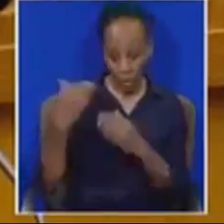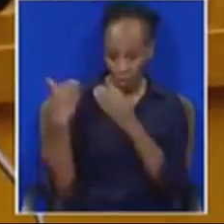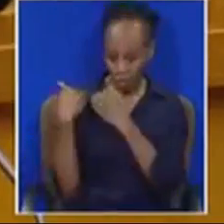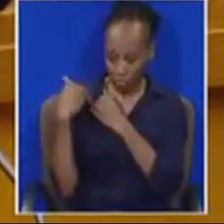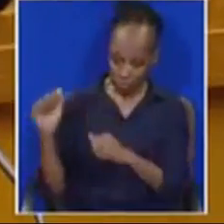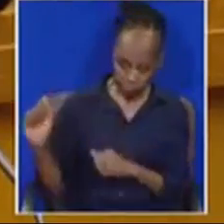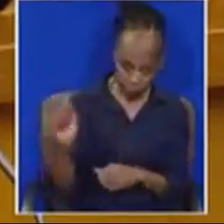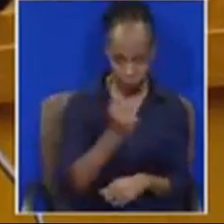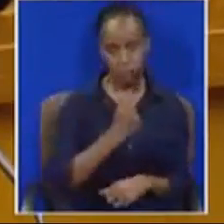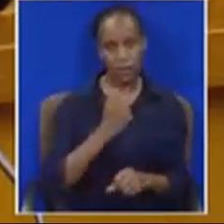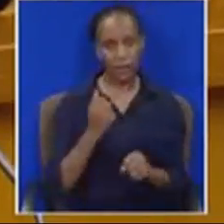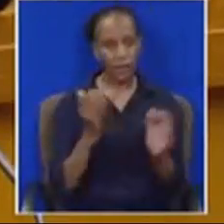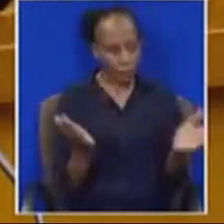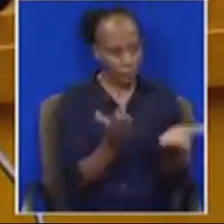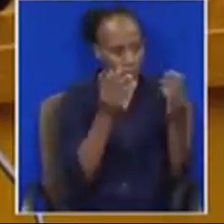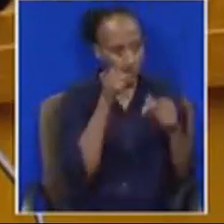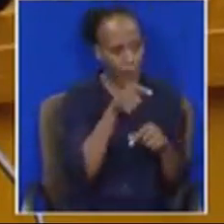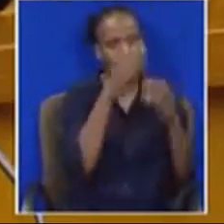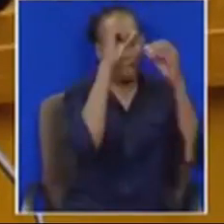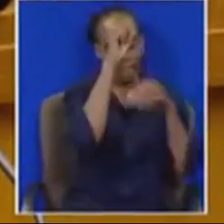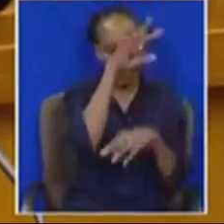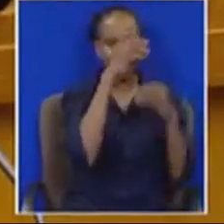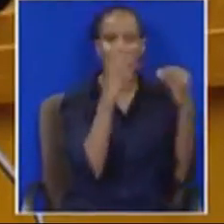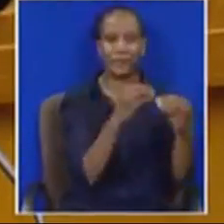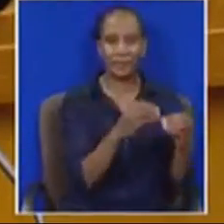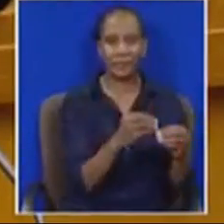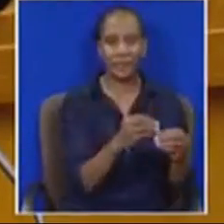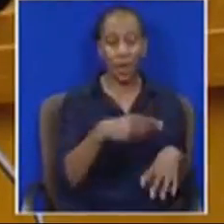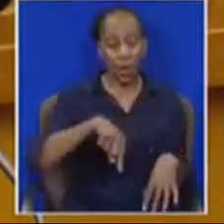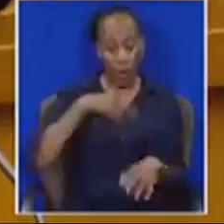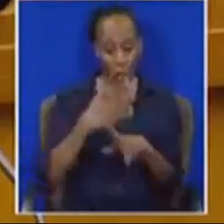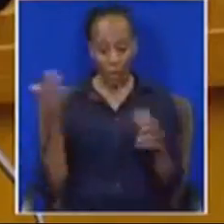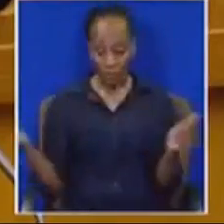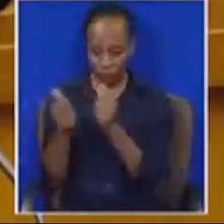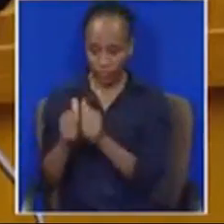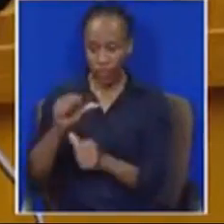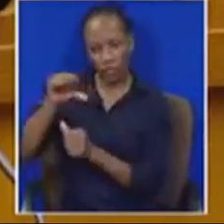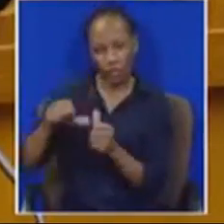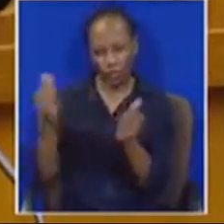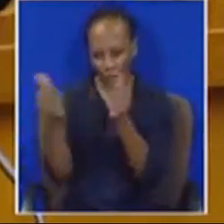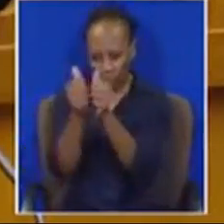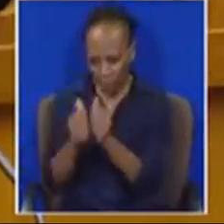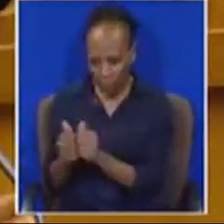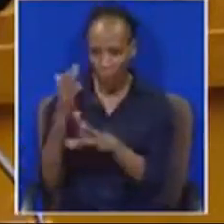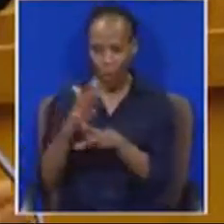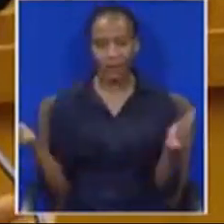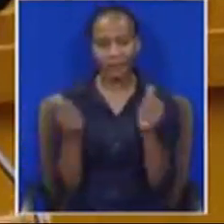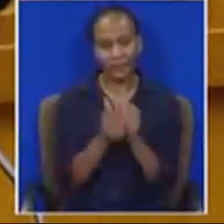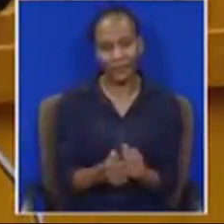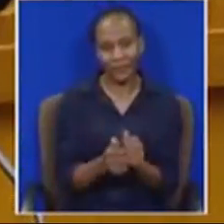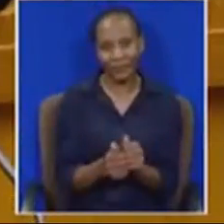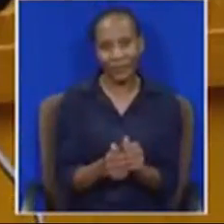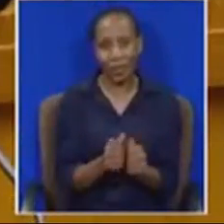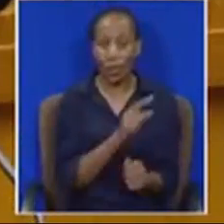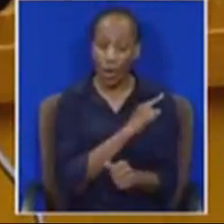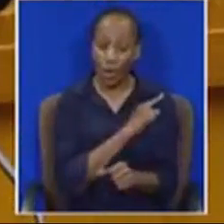vital sector of the economy. We will work with our social partners to build a small